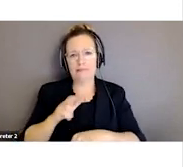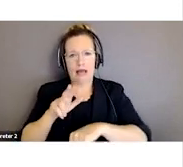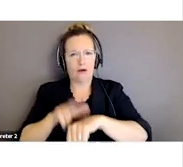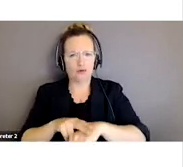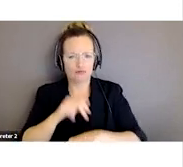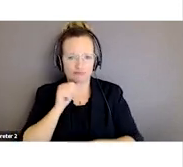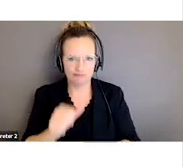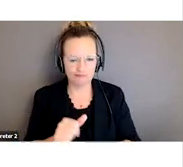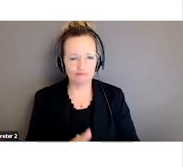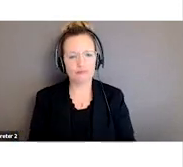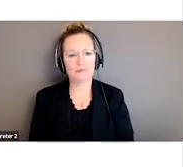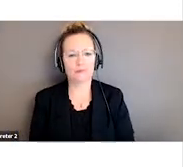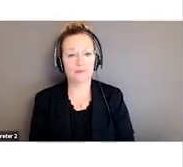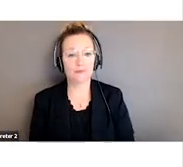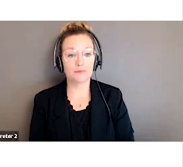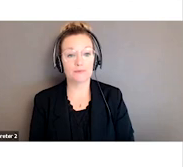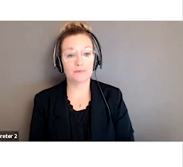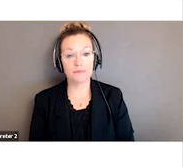There is